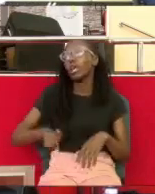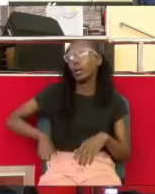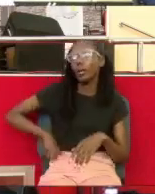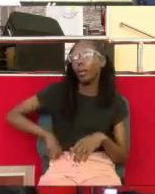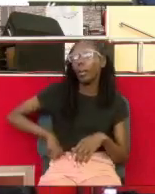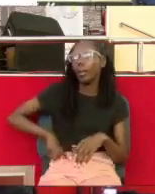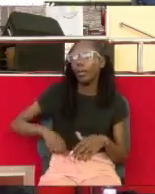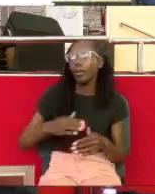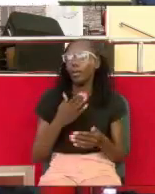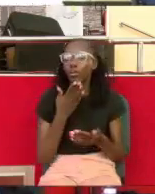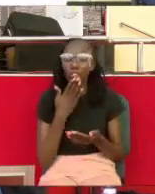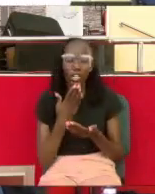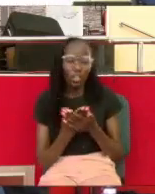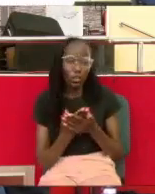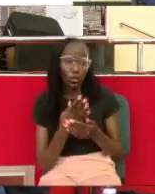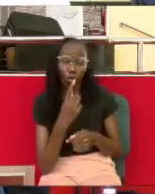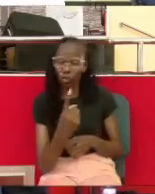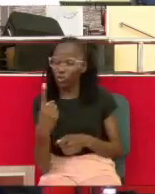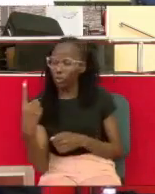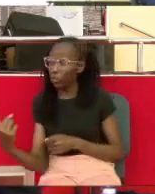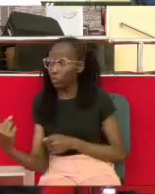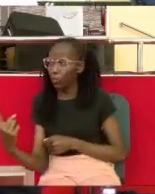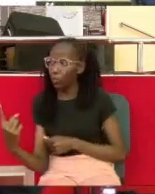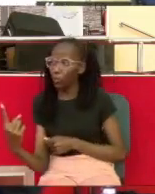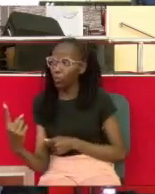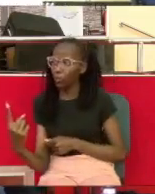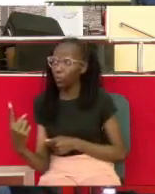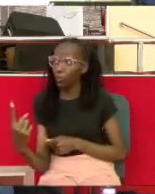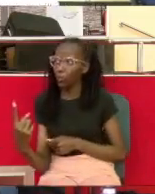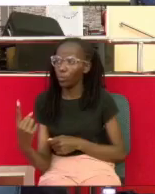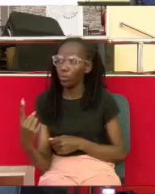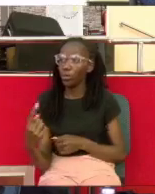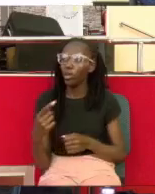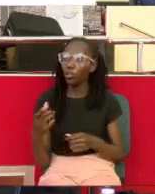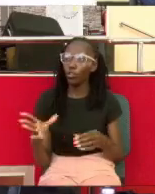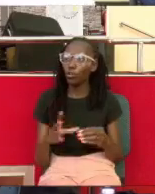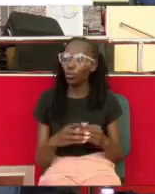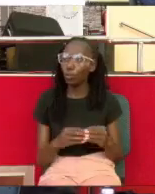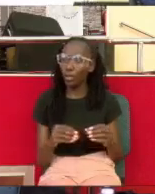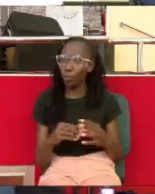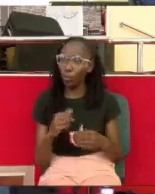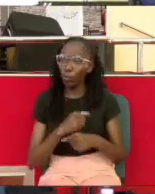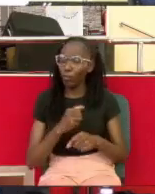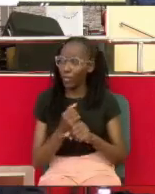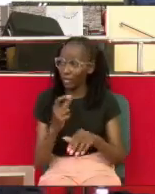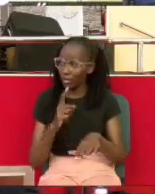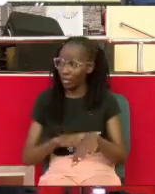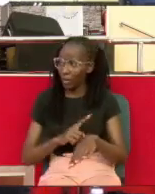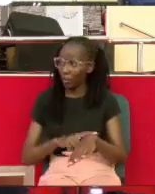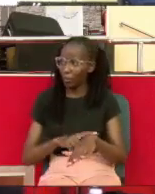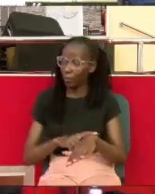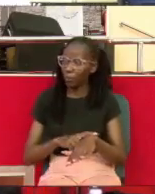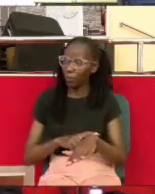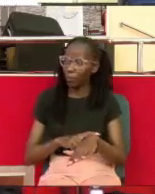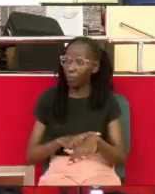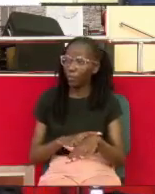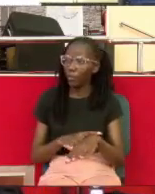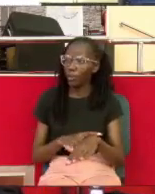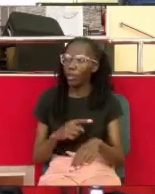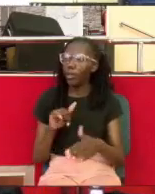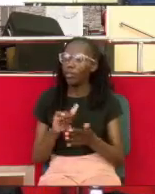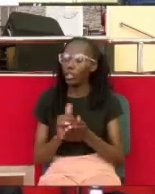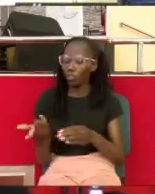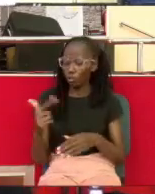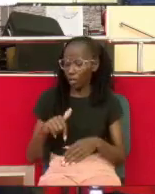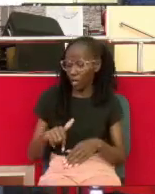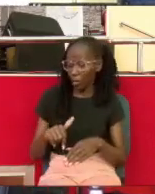We also want to thank each one of you that you have created time so that you can be in the presence